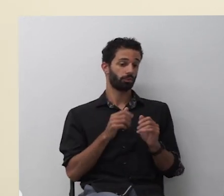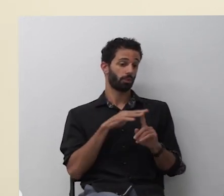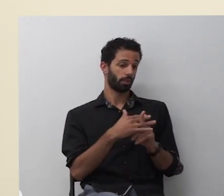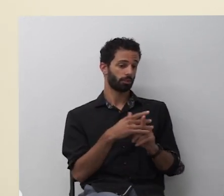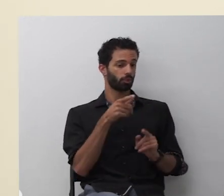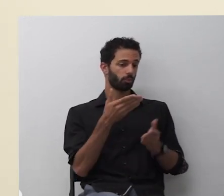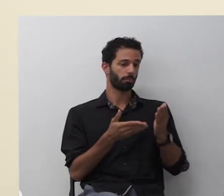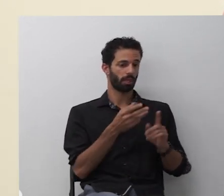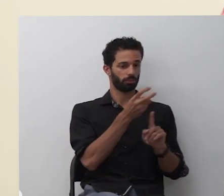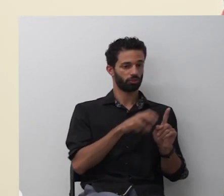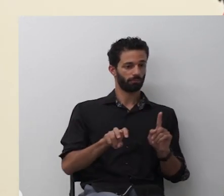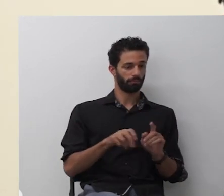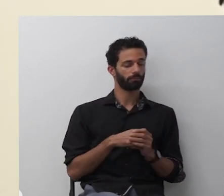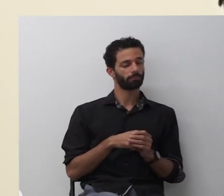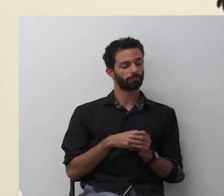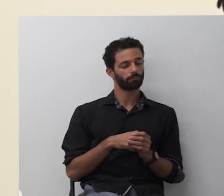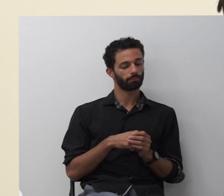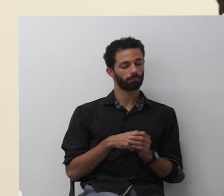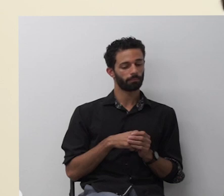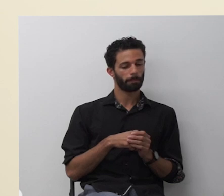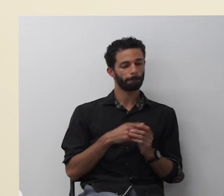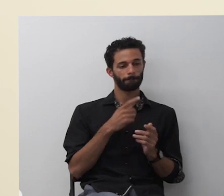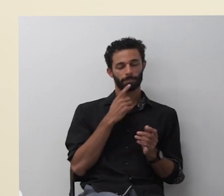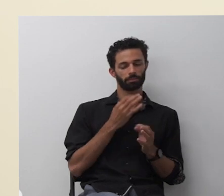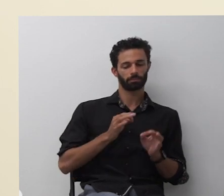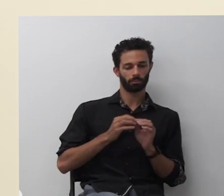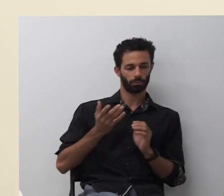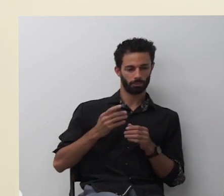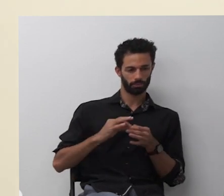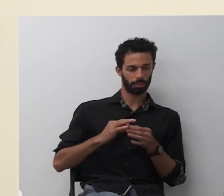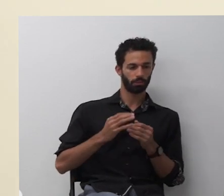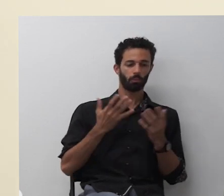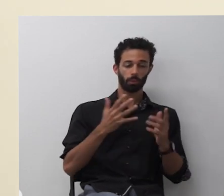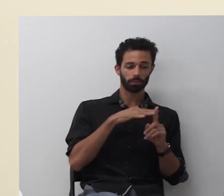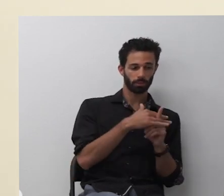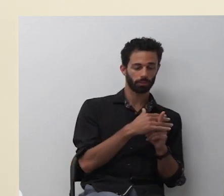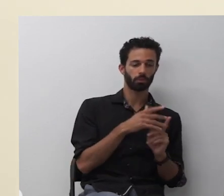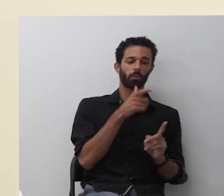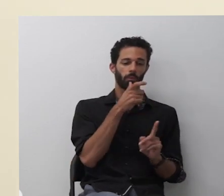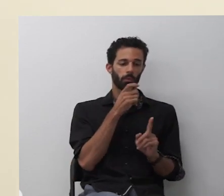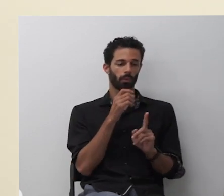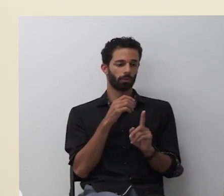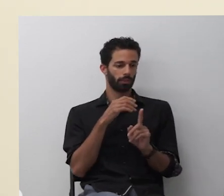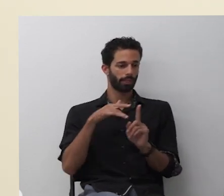So that's why it's so important, as you said, like thinking about what is the context, who is the ecosystem or the audience,